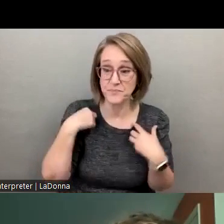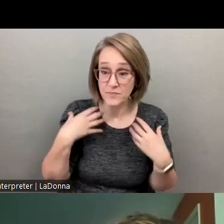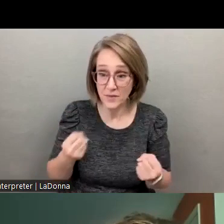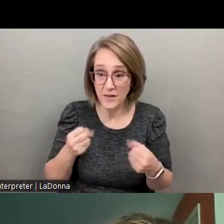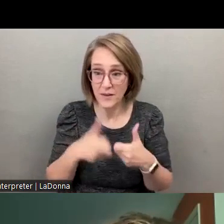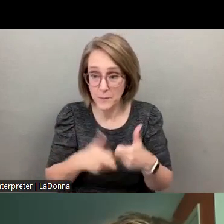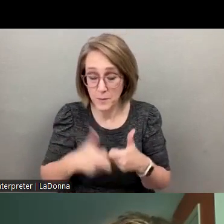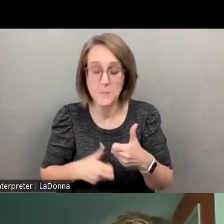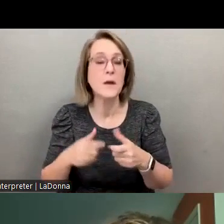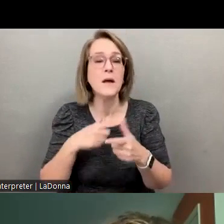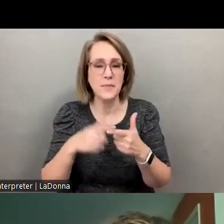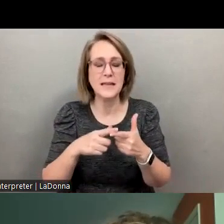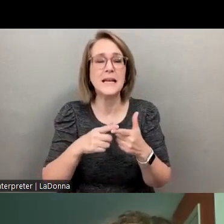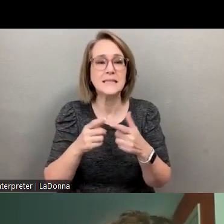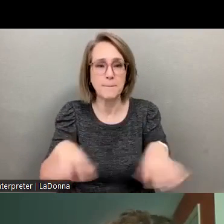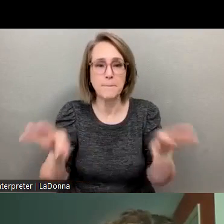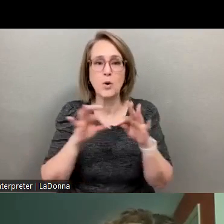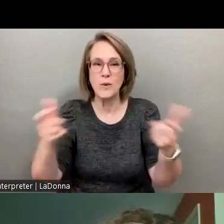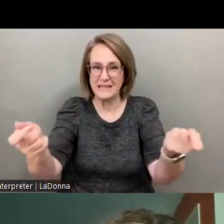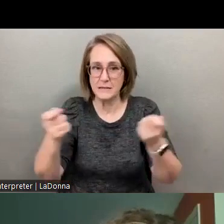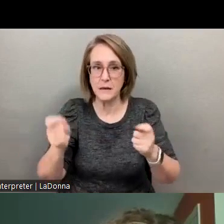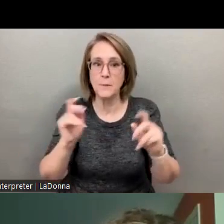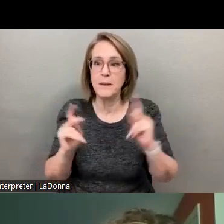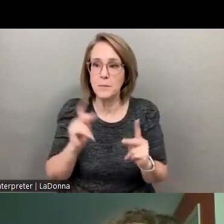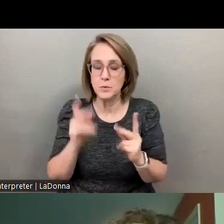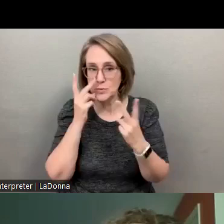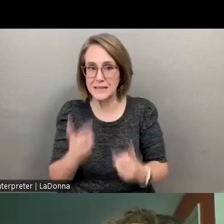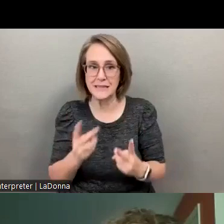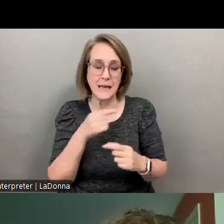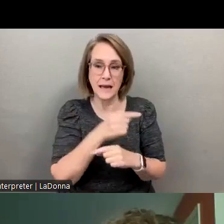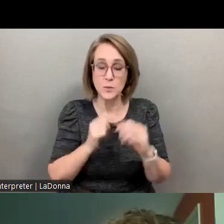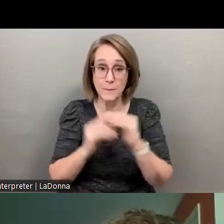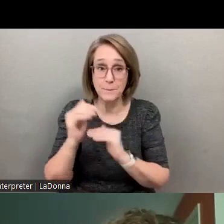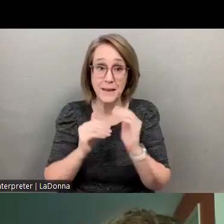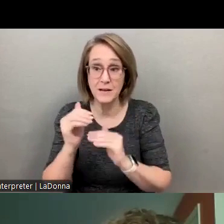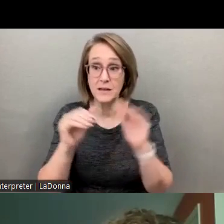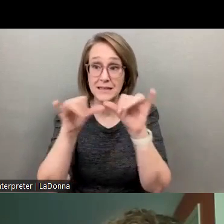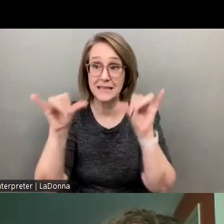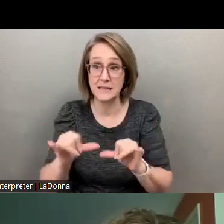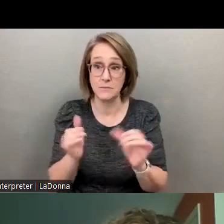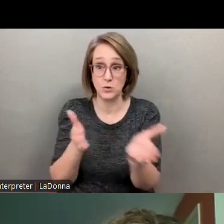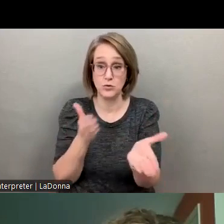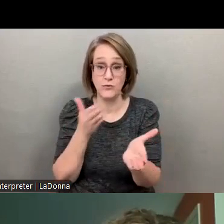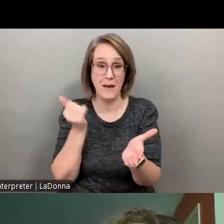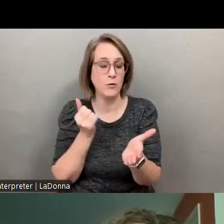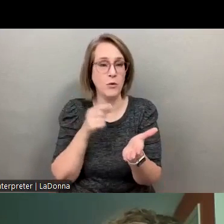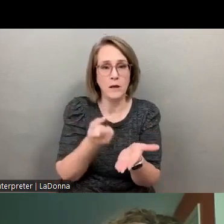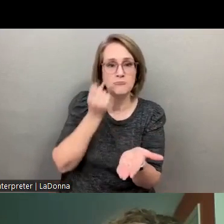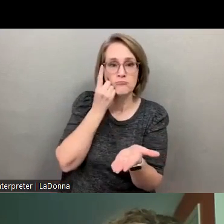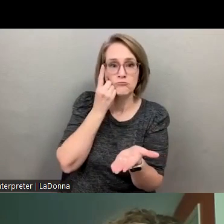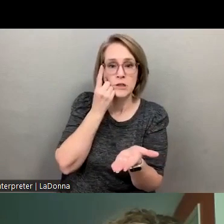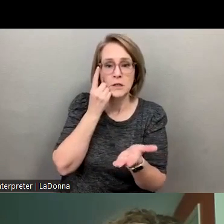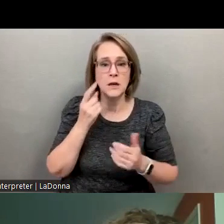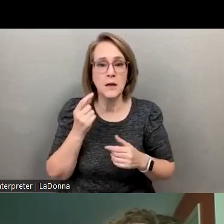justice stakeholders for the people that might be falling through the cracks as we build this system. And so I think, from